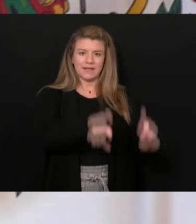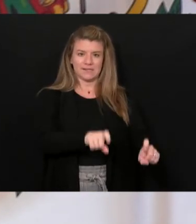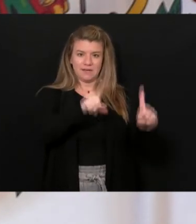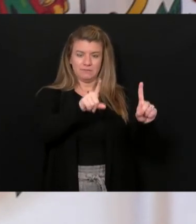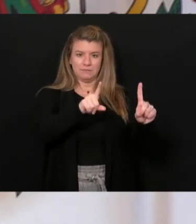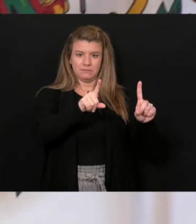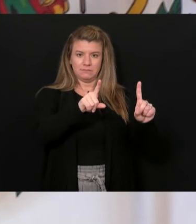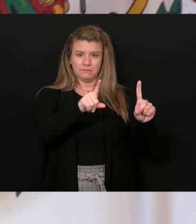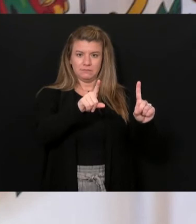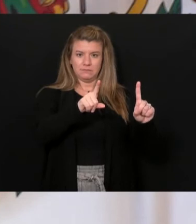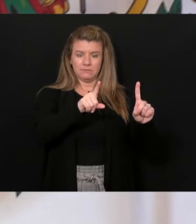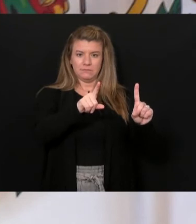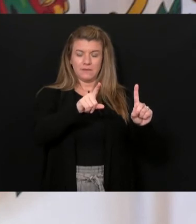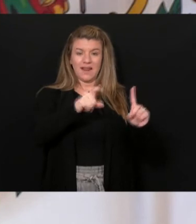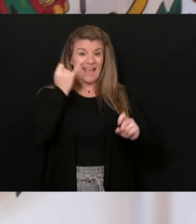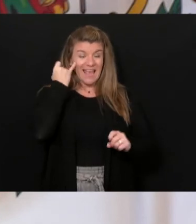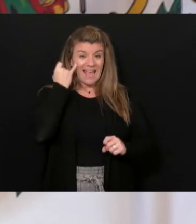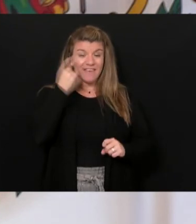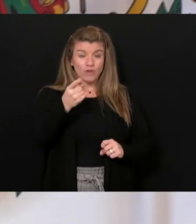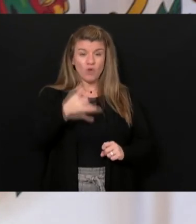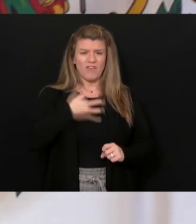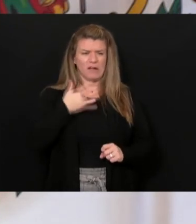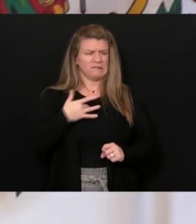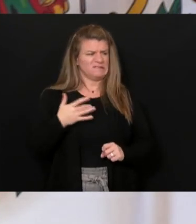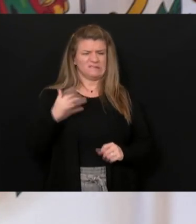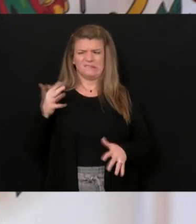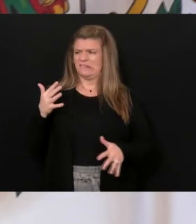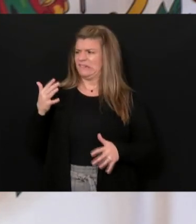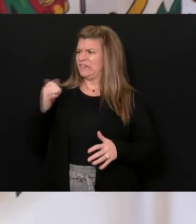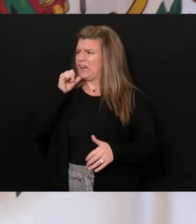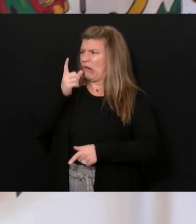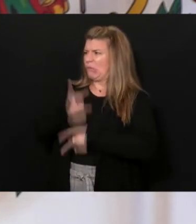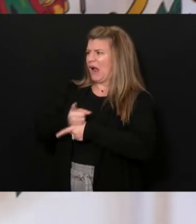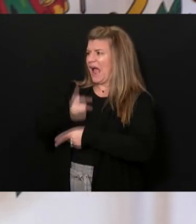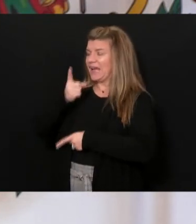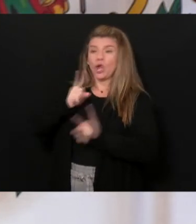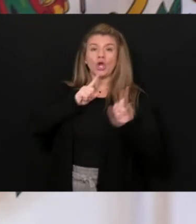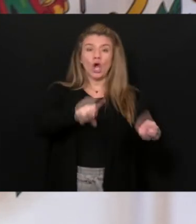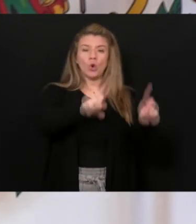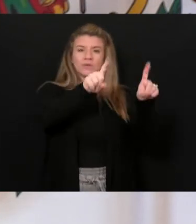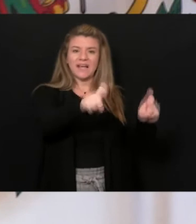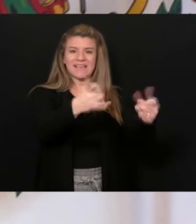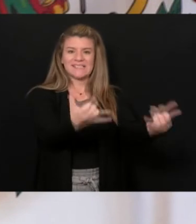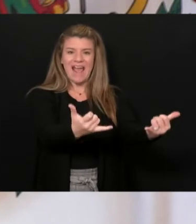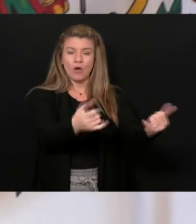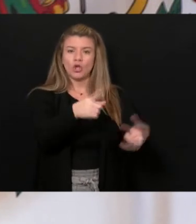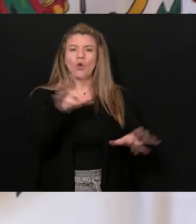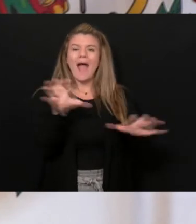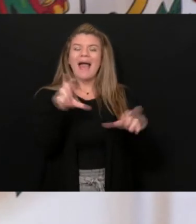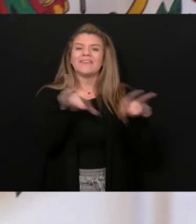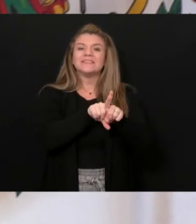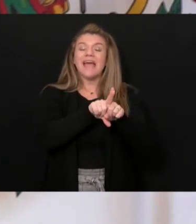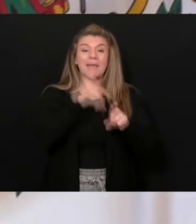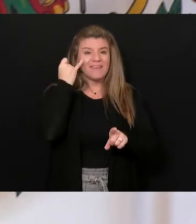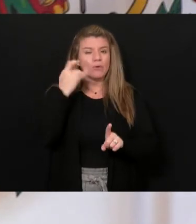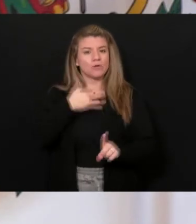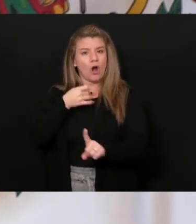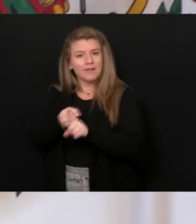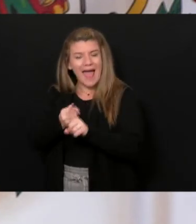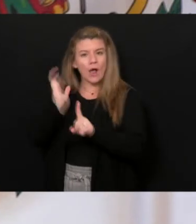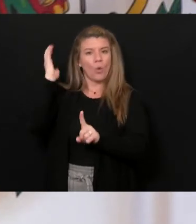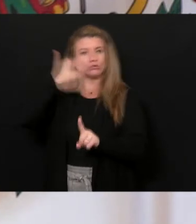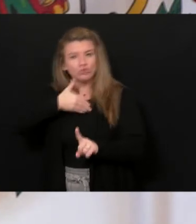You should treat it like a heart attack or a stroke and go get tested right then. From that